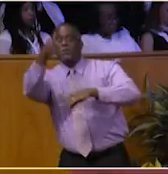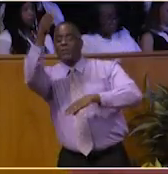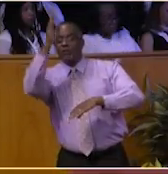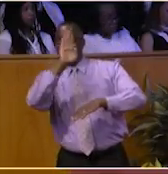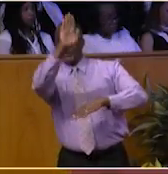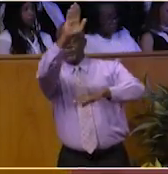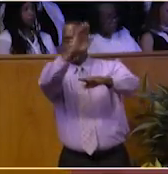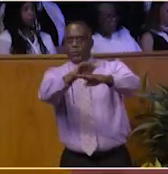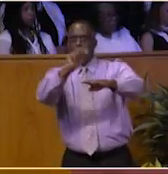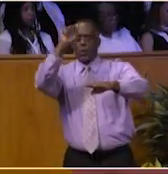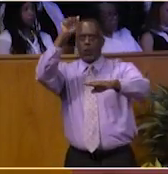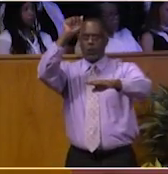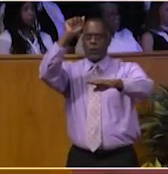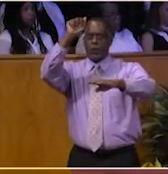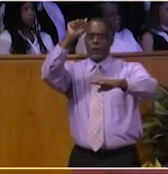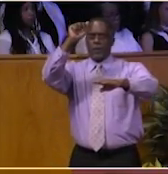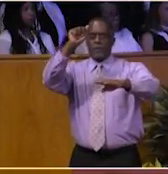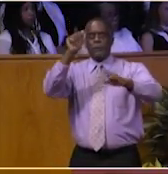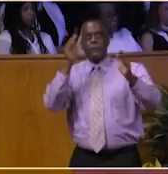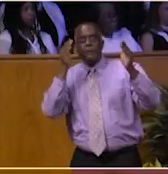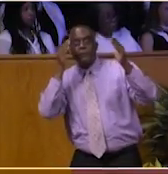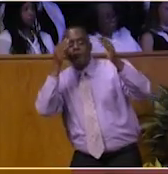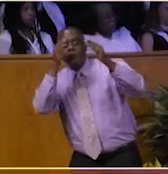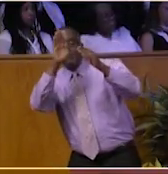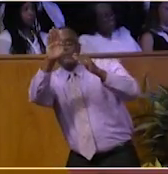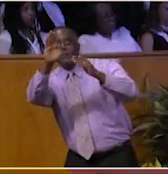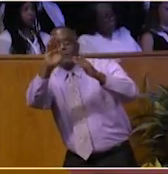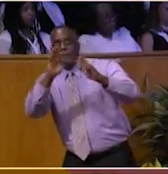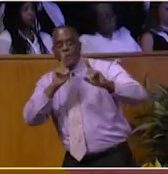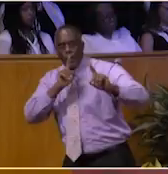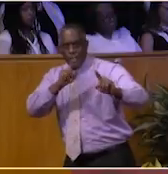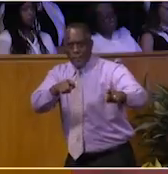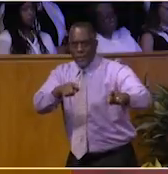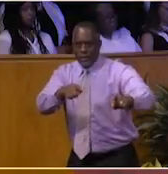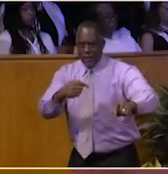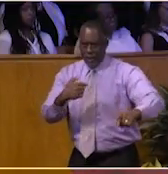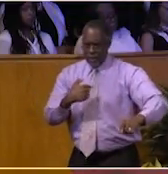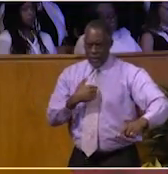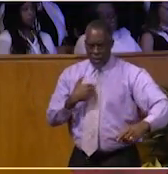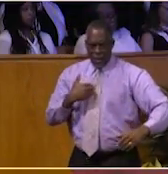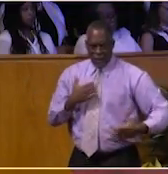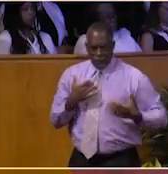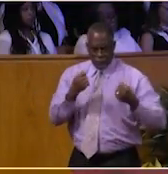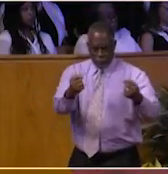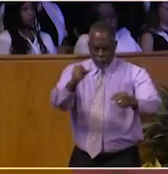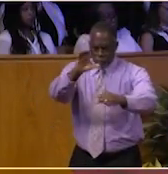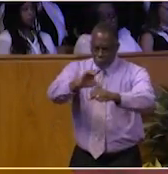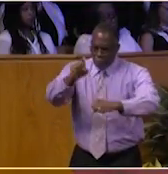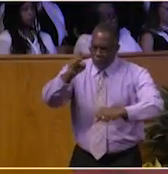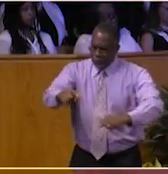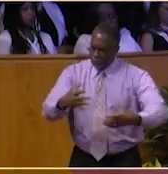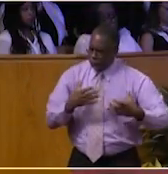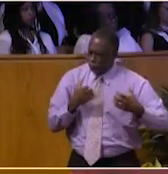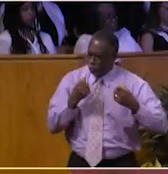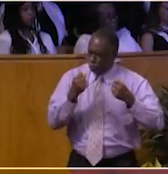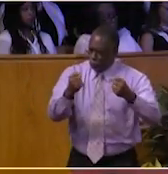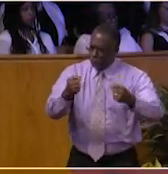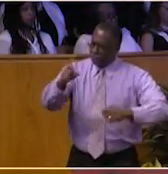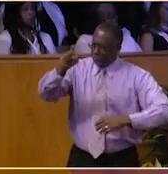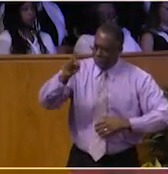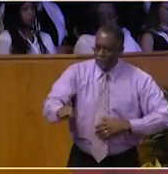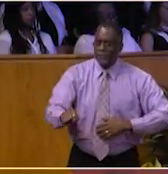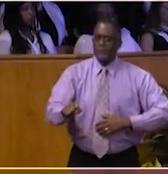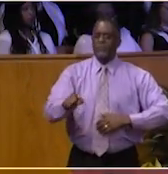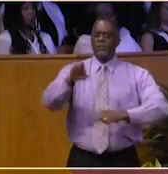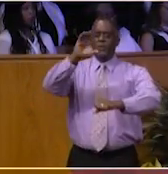the command, and to have courage. The church must be strong and courageous.